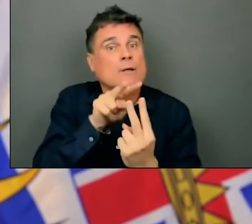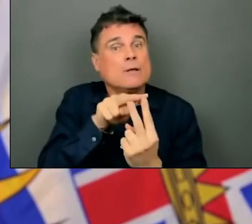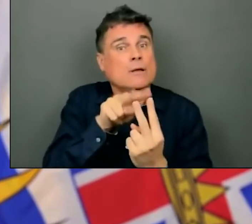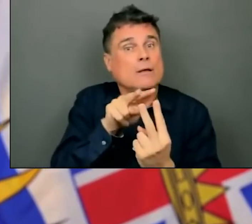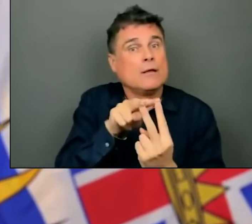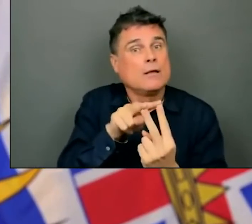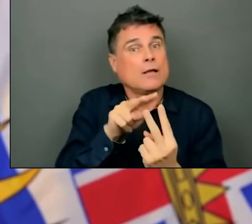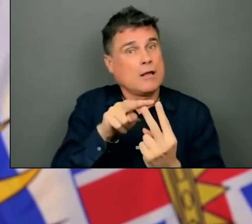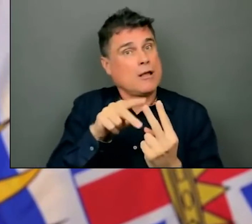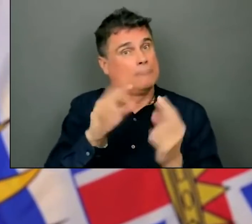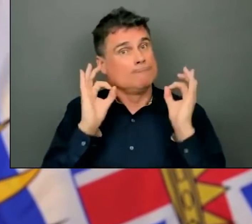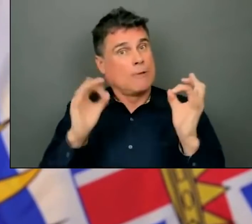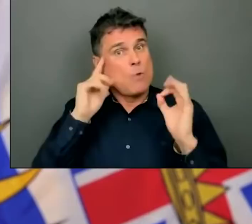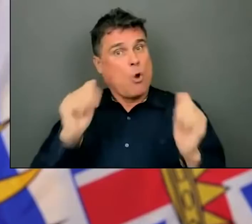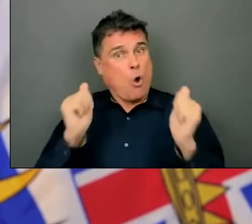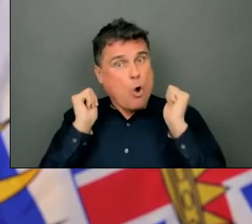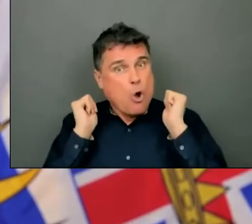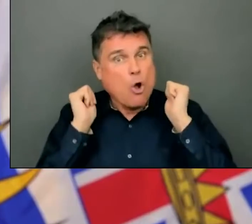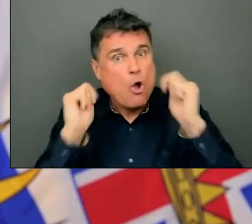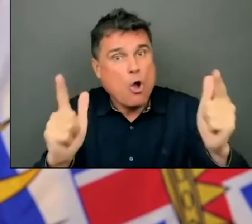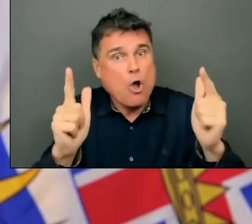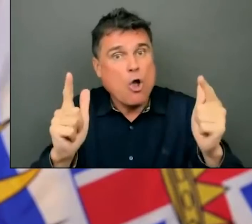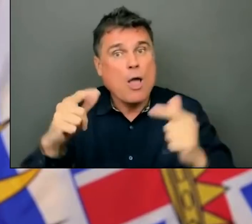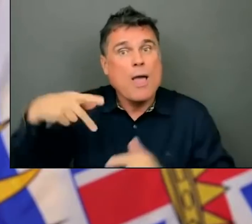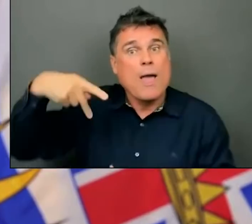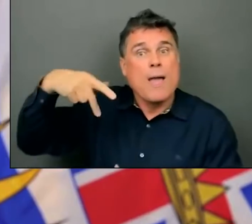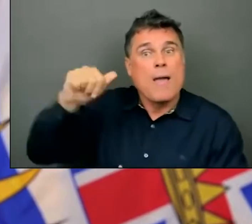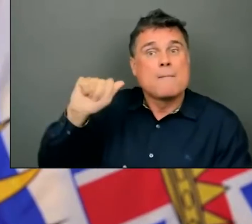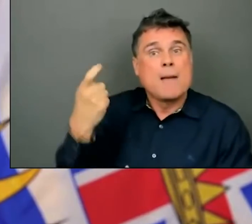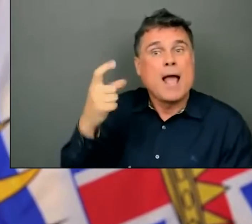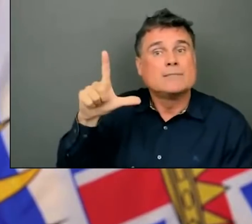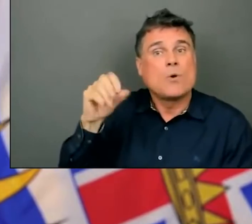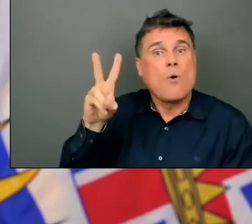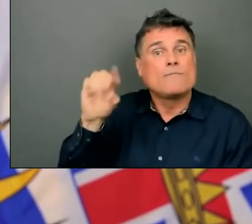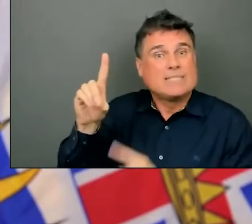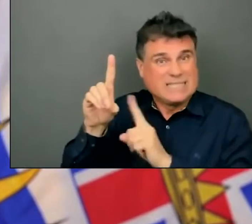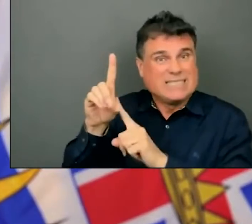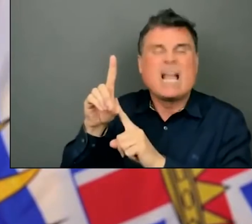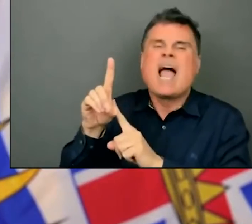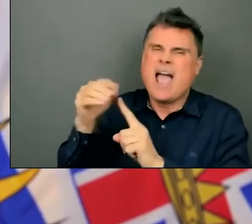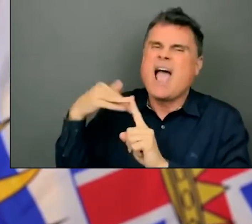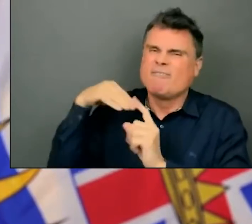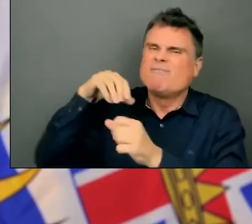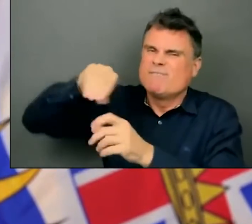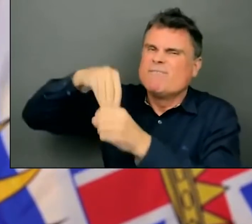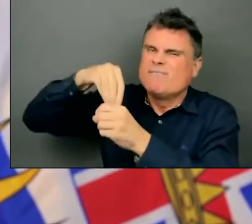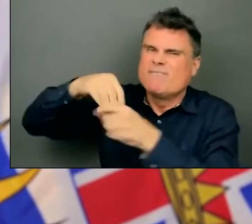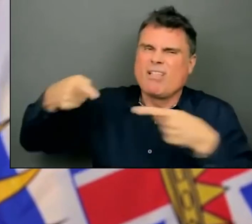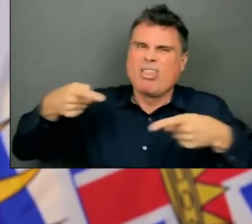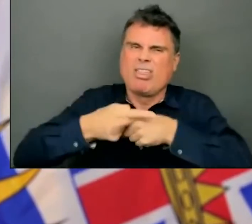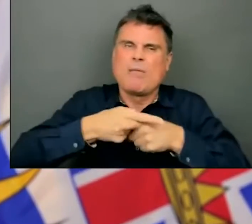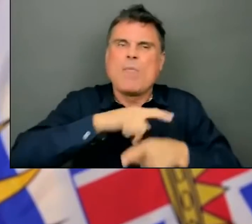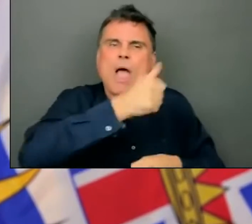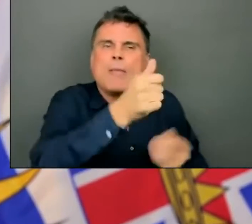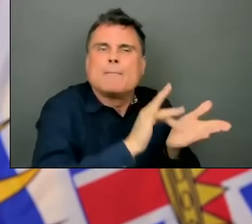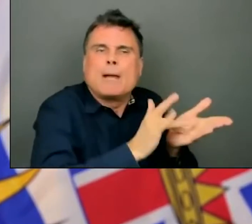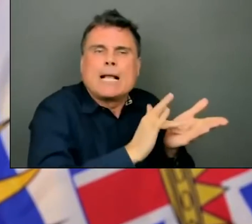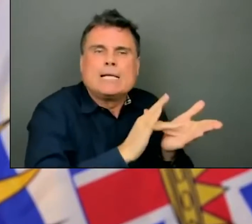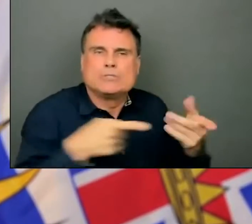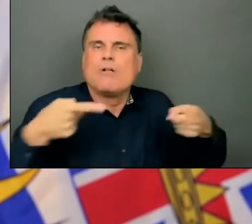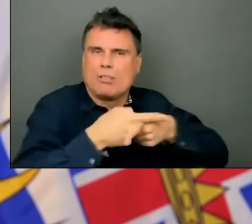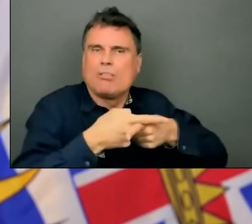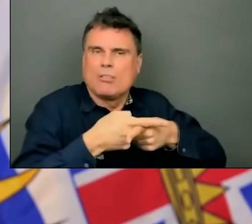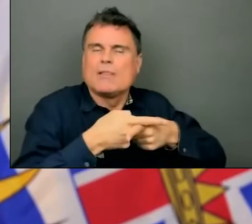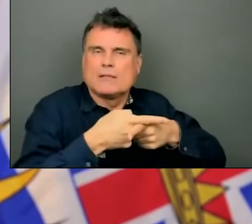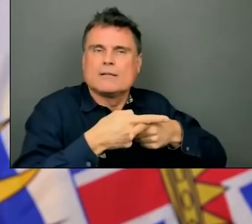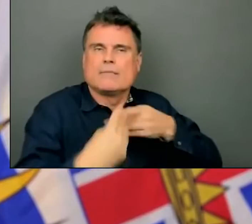of interactions with a number of medications that people may be taking. So to receive either of these, you have to